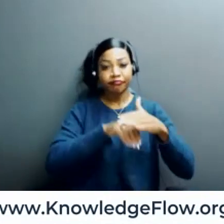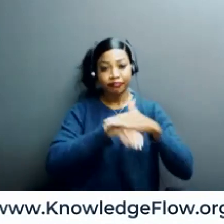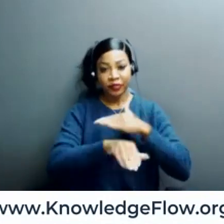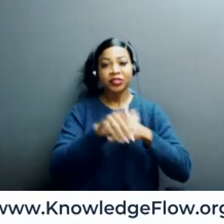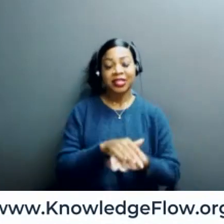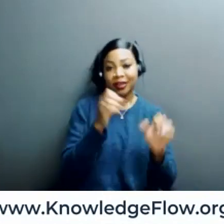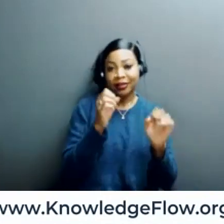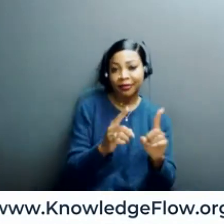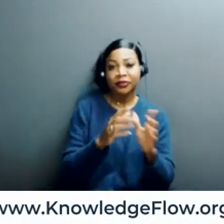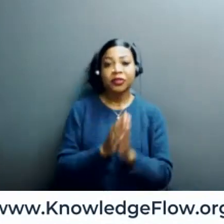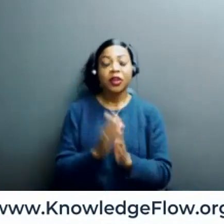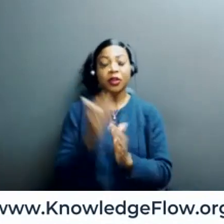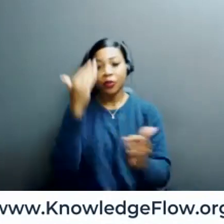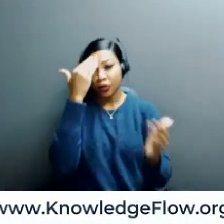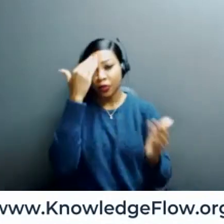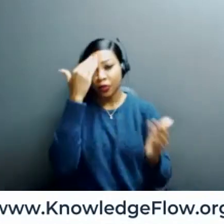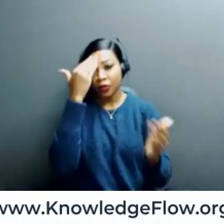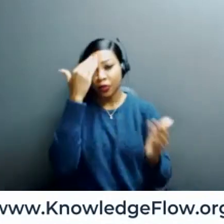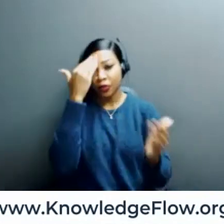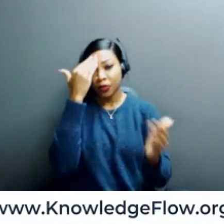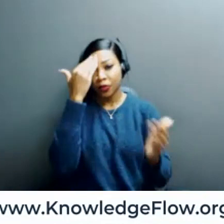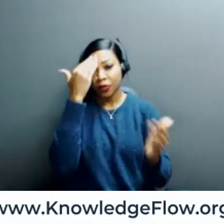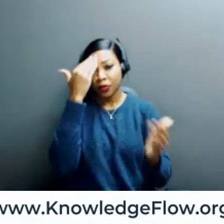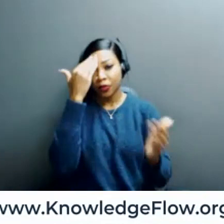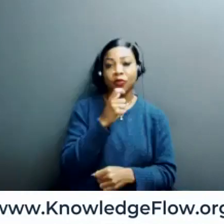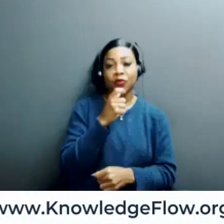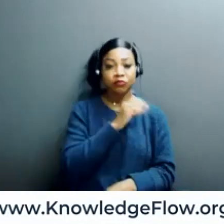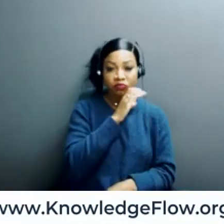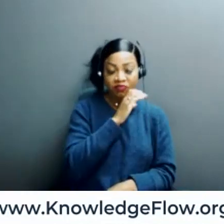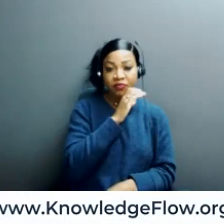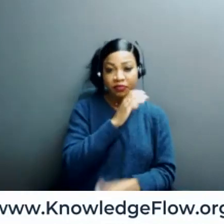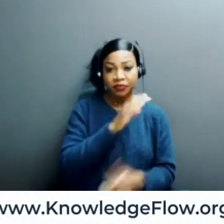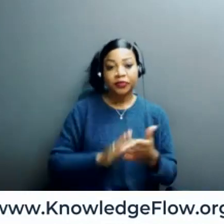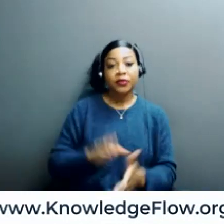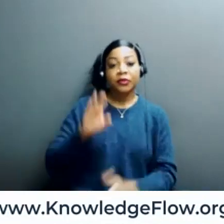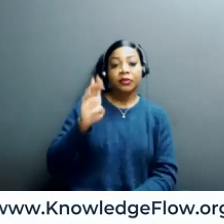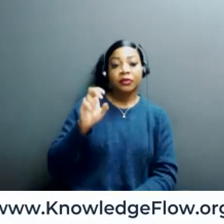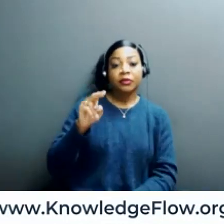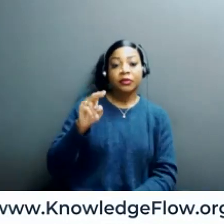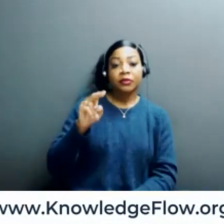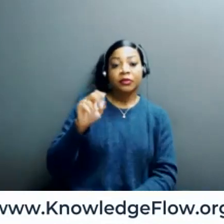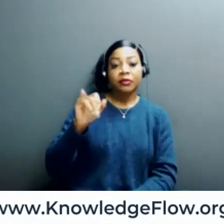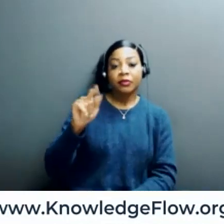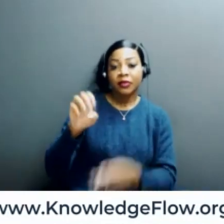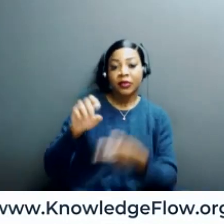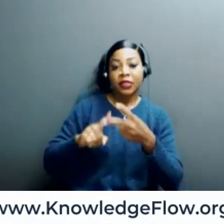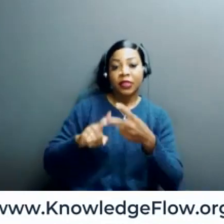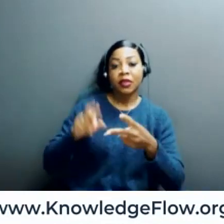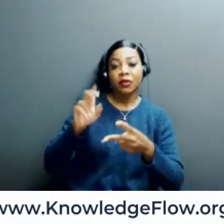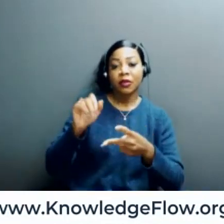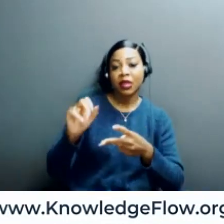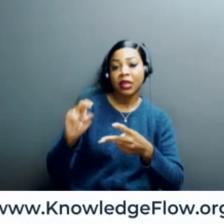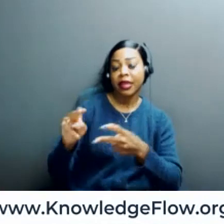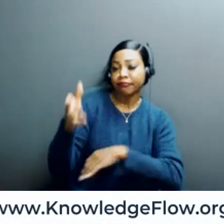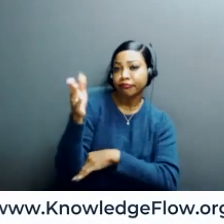education for older person so we're really thrilled to have Benedict and Ray and speak at the event and